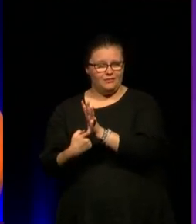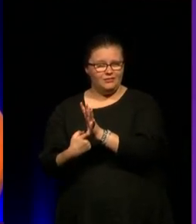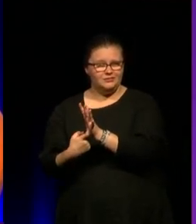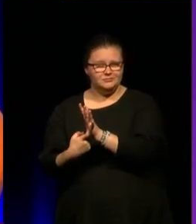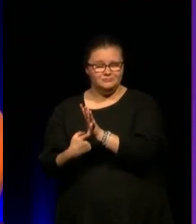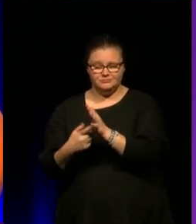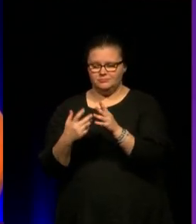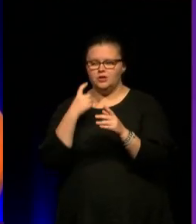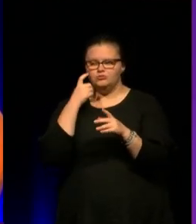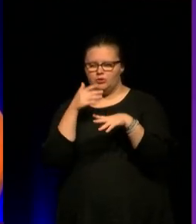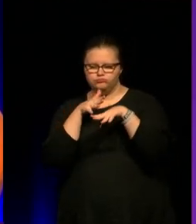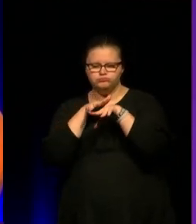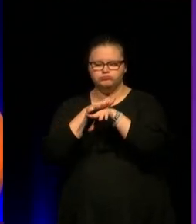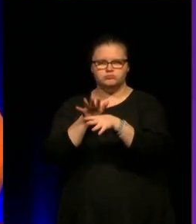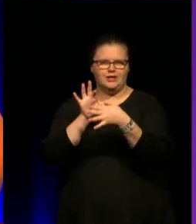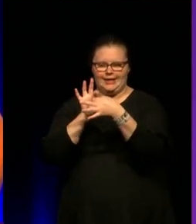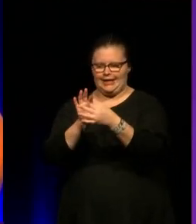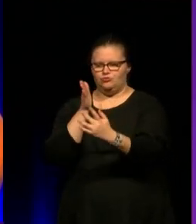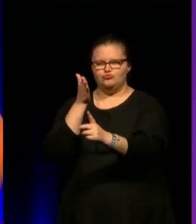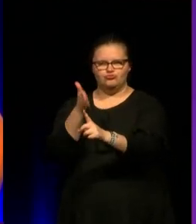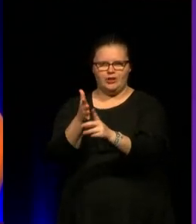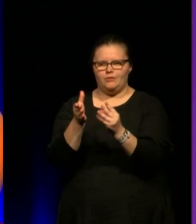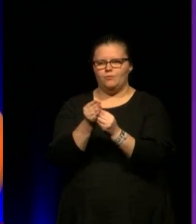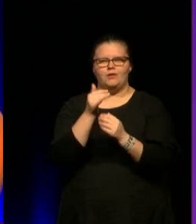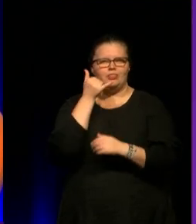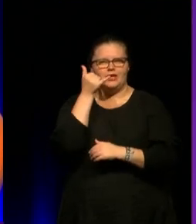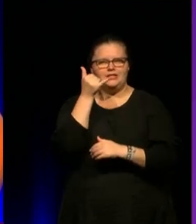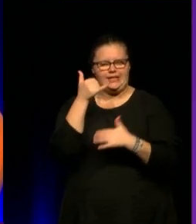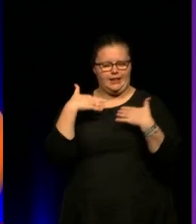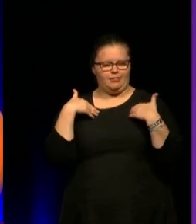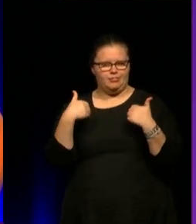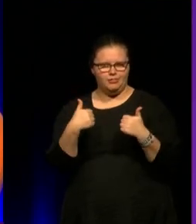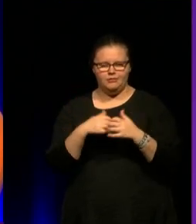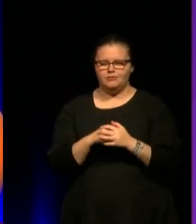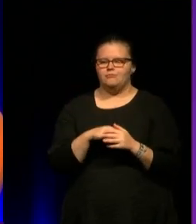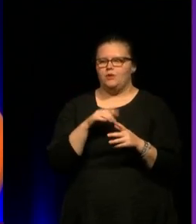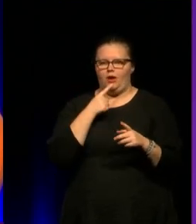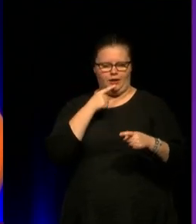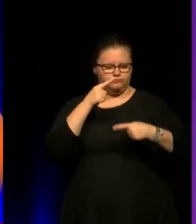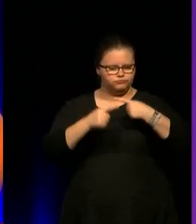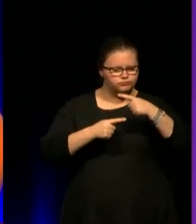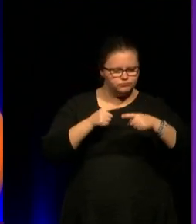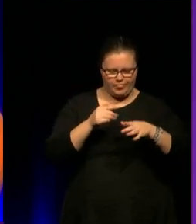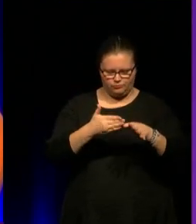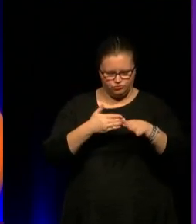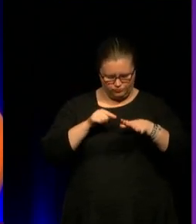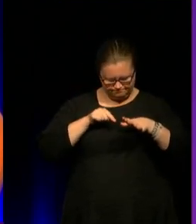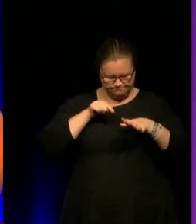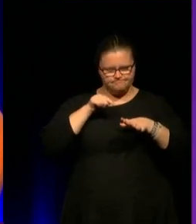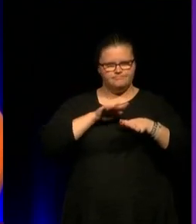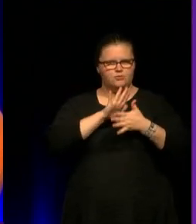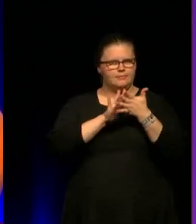the integration to be able to connect you directly in with telemedicine. We give you a bunch of information about what that result means for you and your